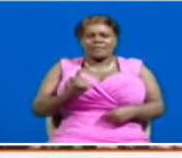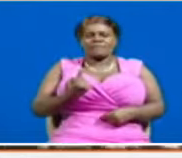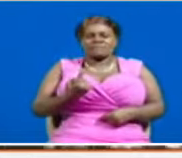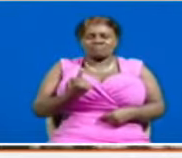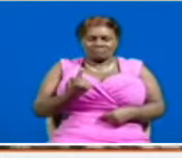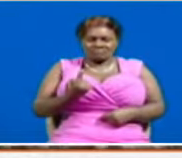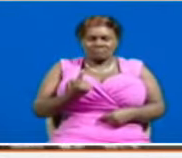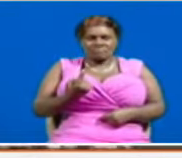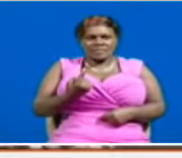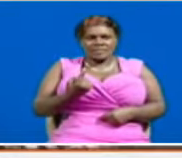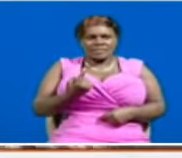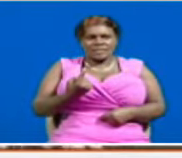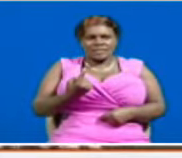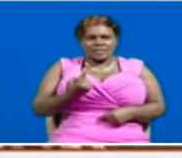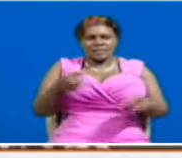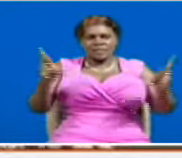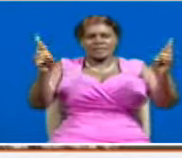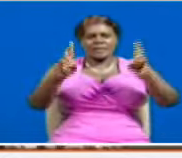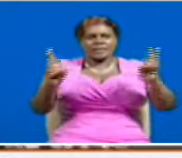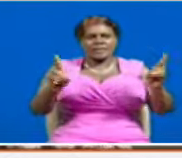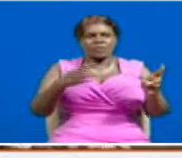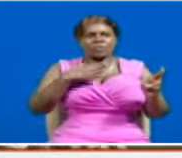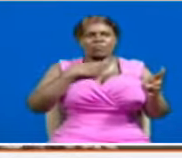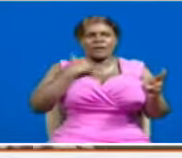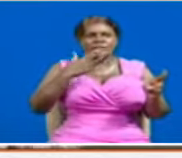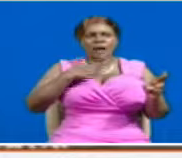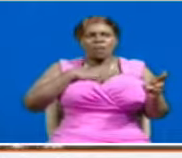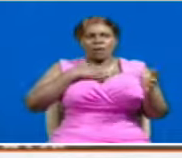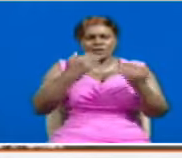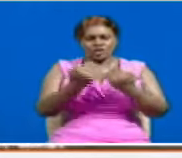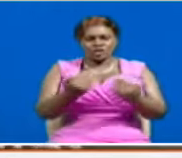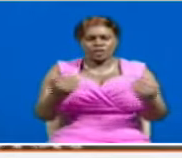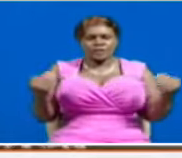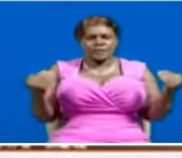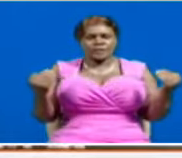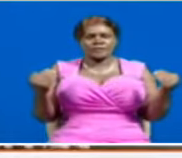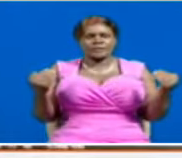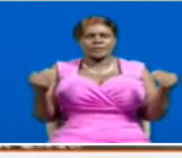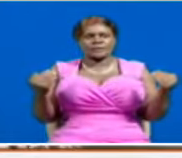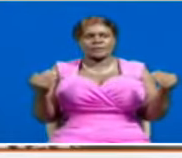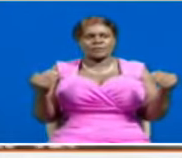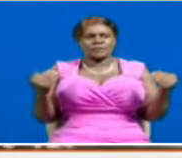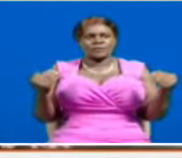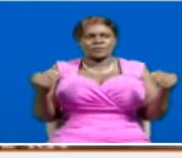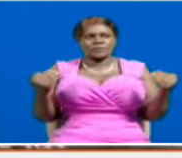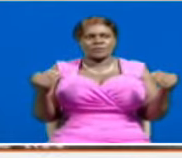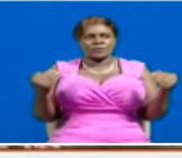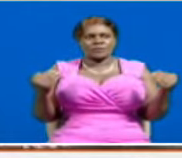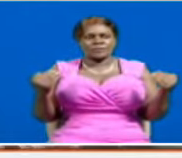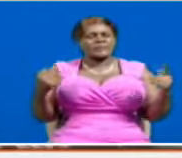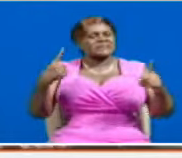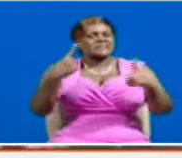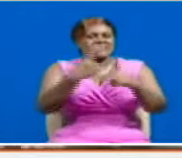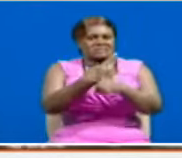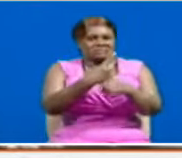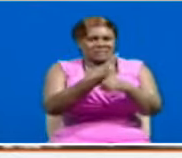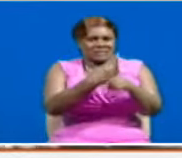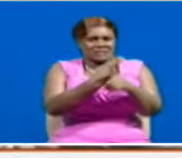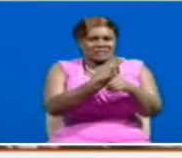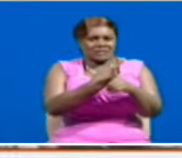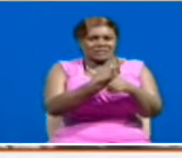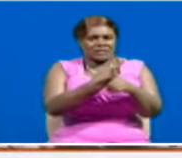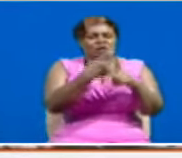set everything in place. We wanted our children, our junior children, to look